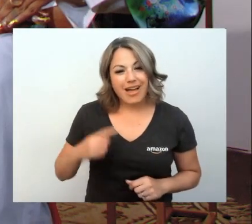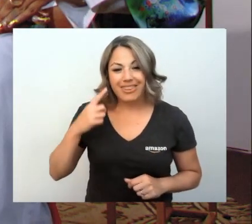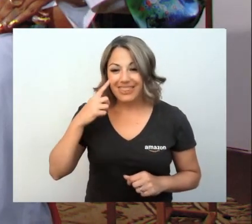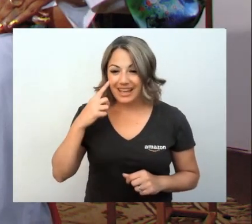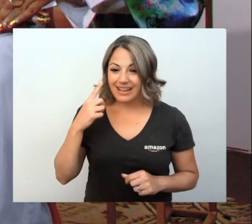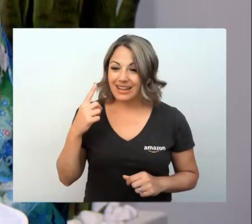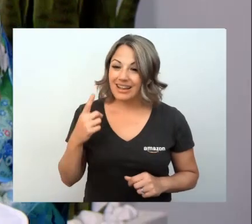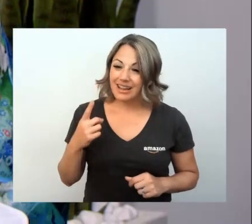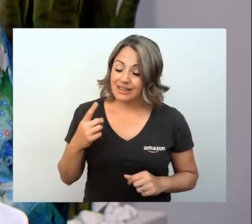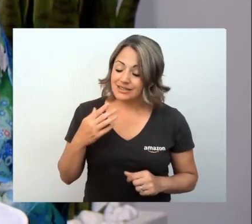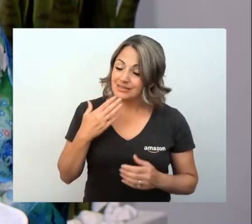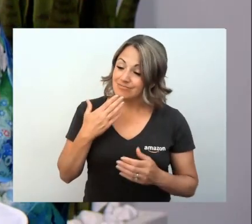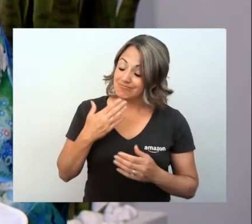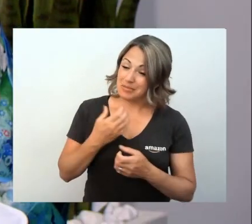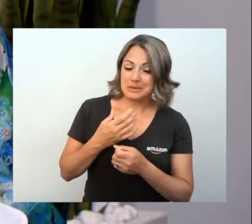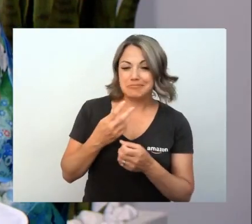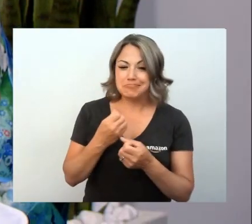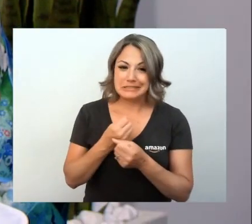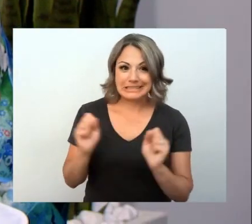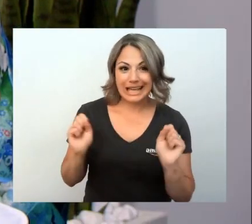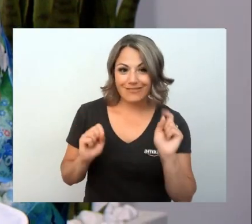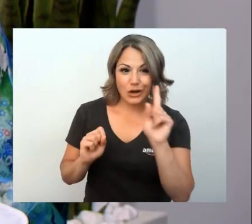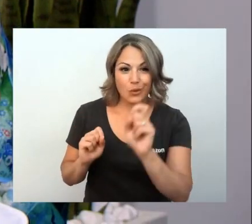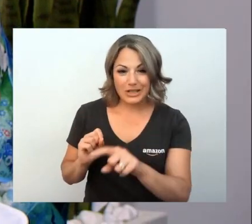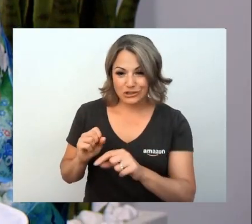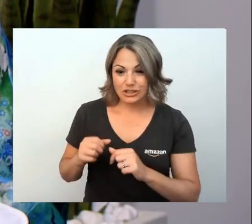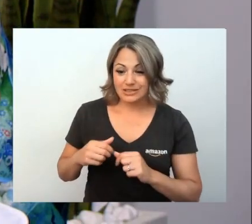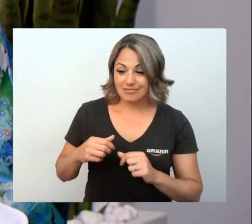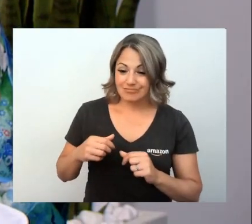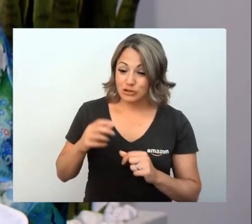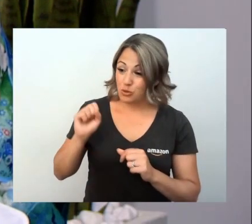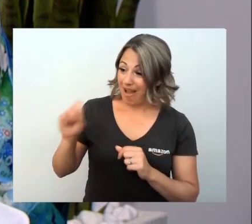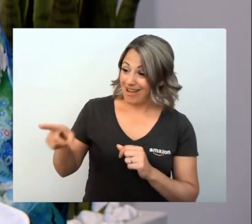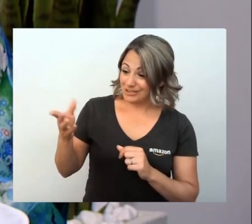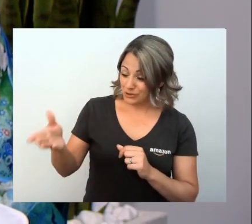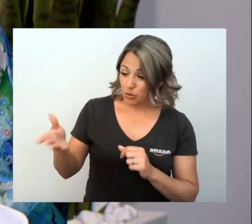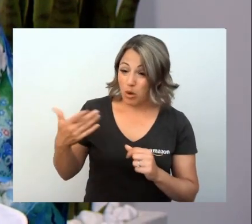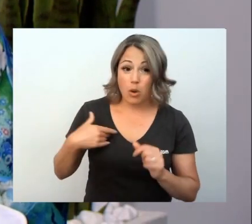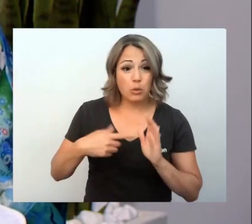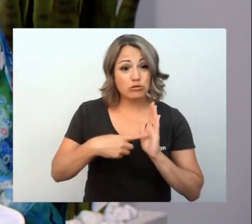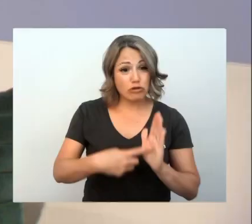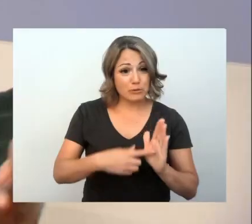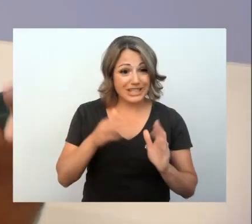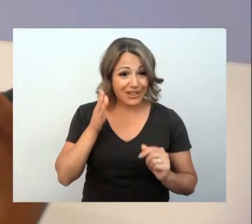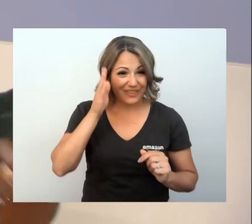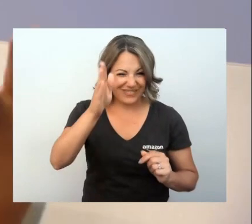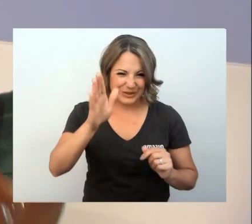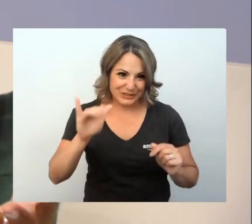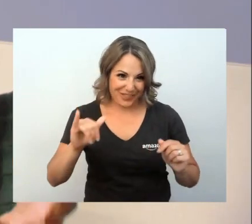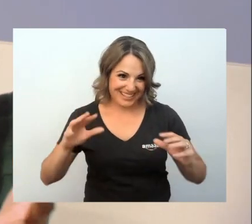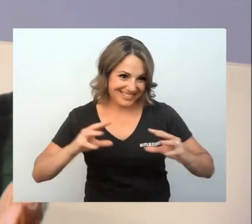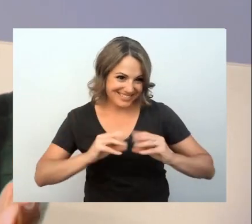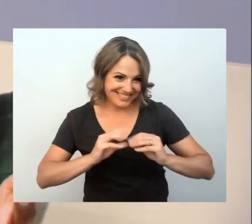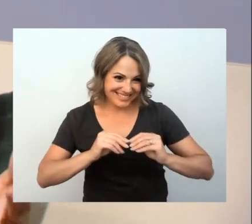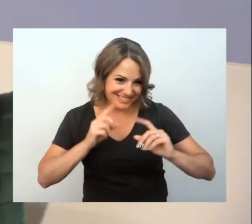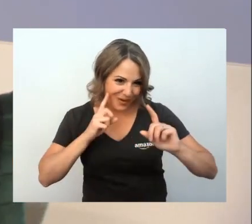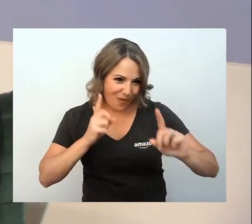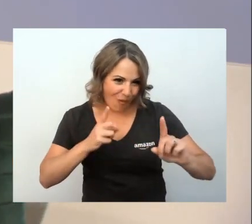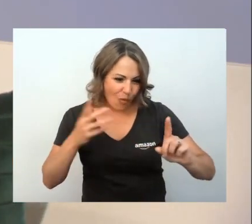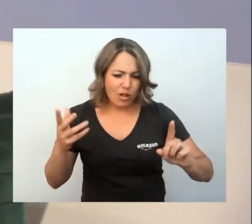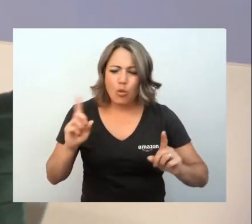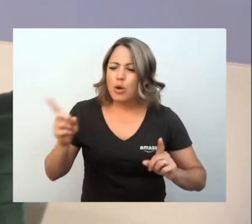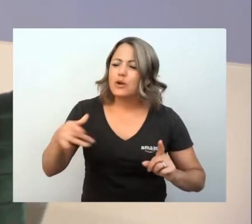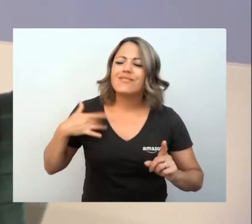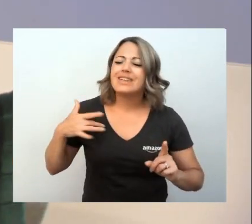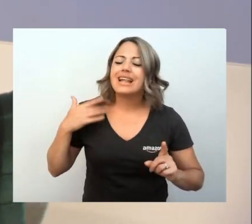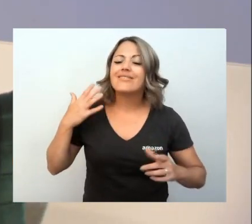question for us to ask you, you know, we're representing the future here. Yes. That's the goal here. So where do you feel fashion